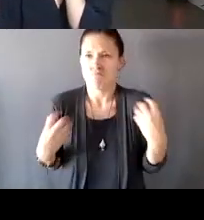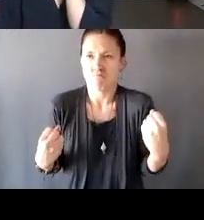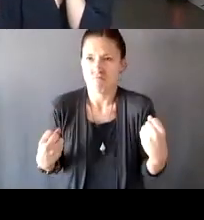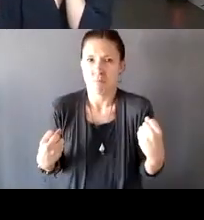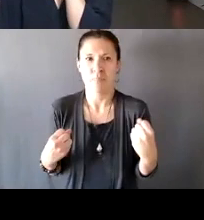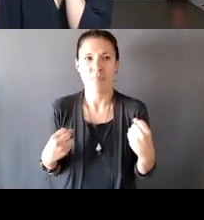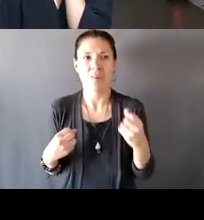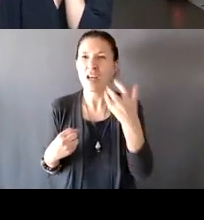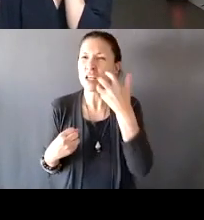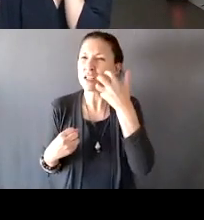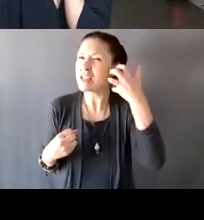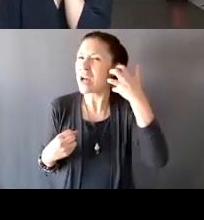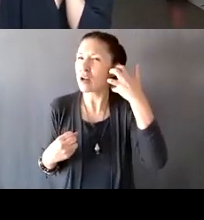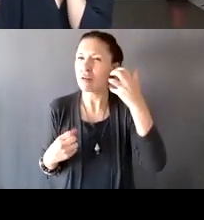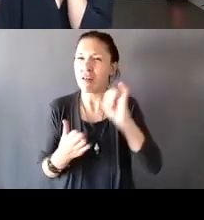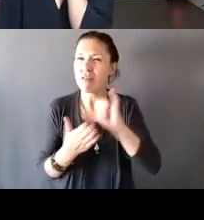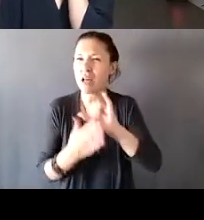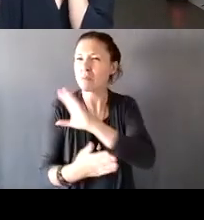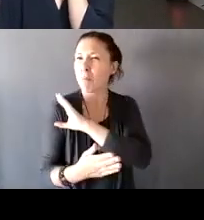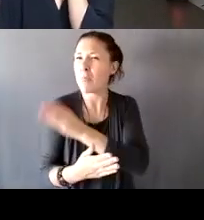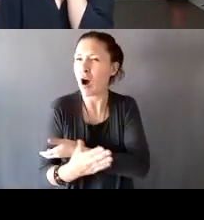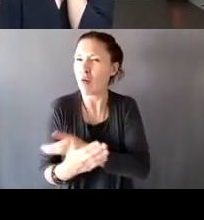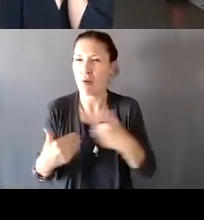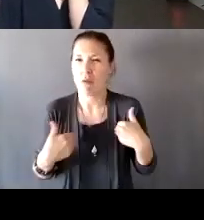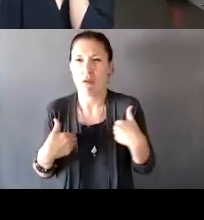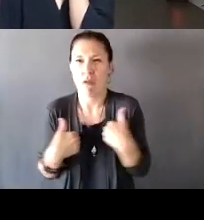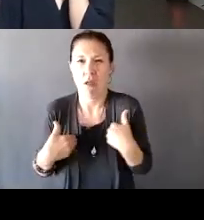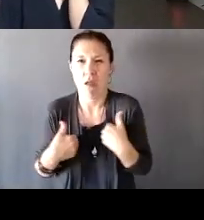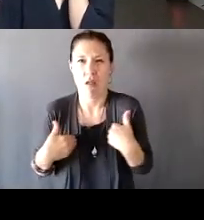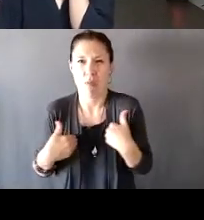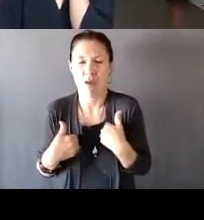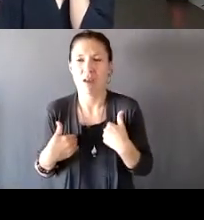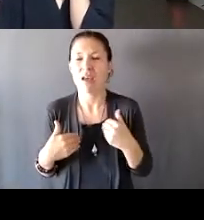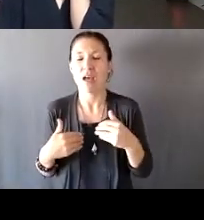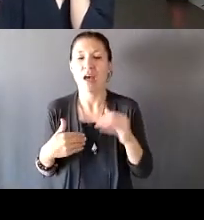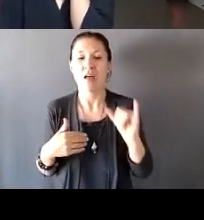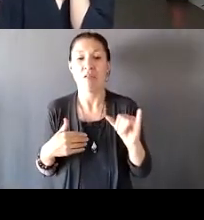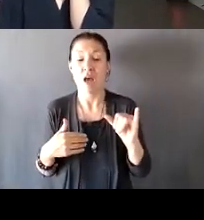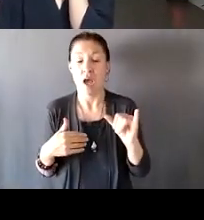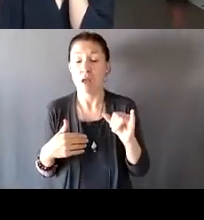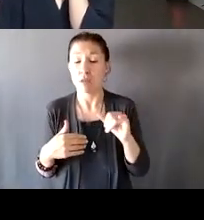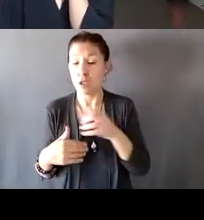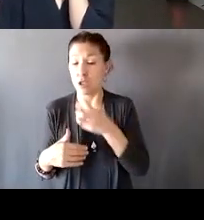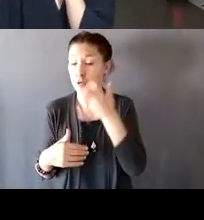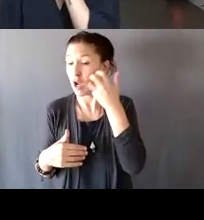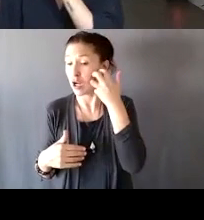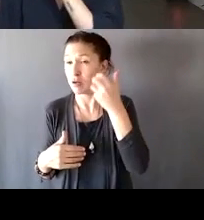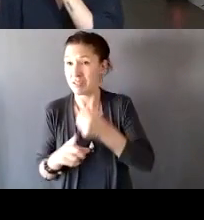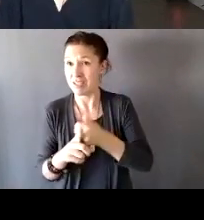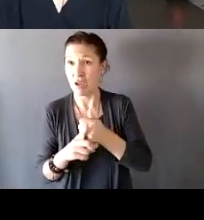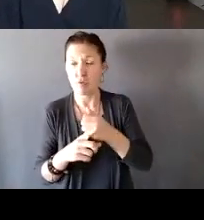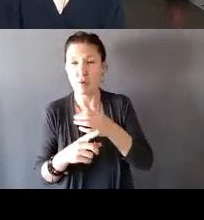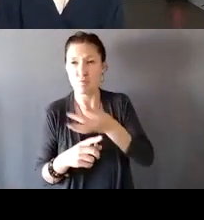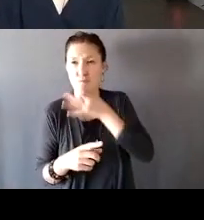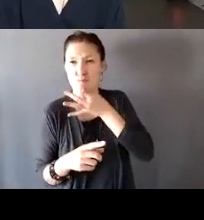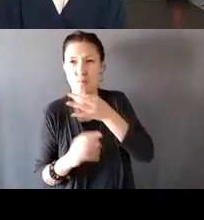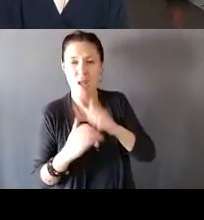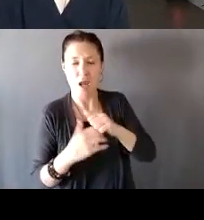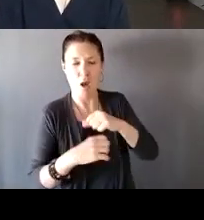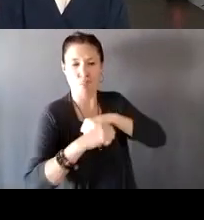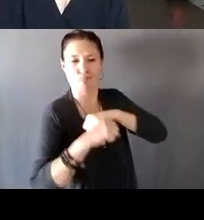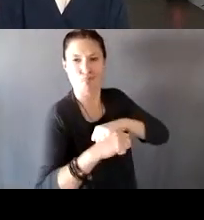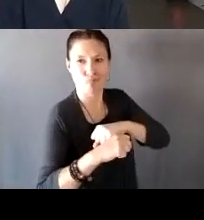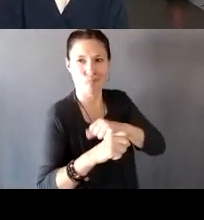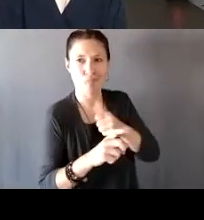such a creature of power that's both offensive and defensive. So these will be shared in the packet